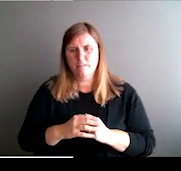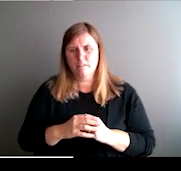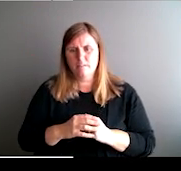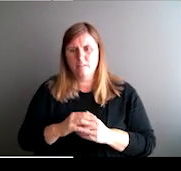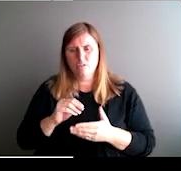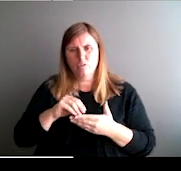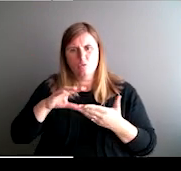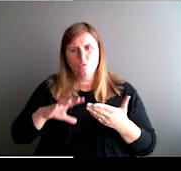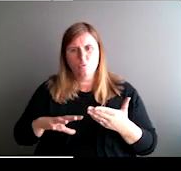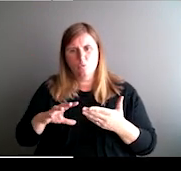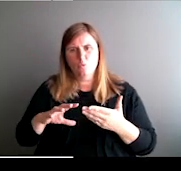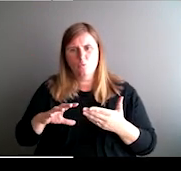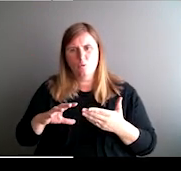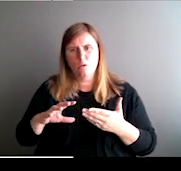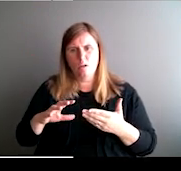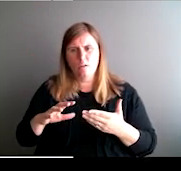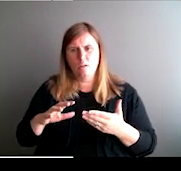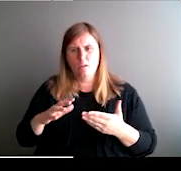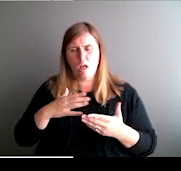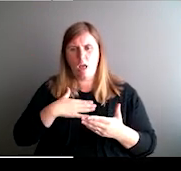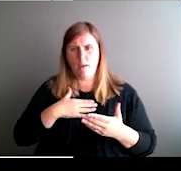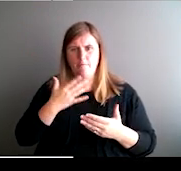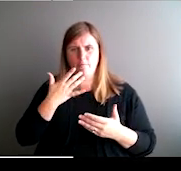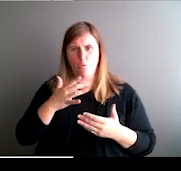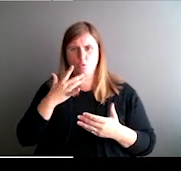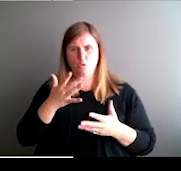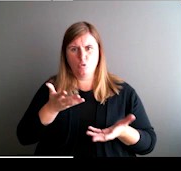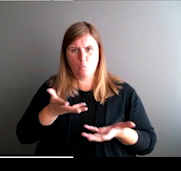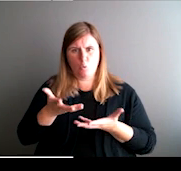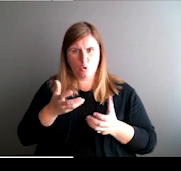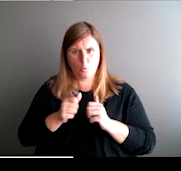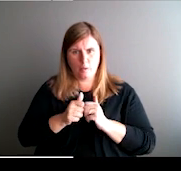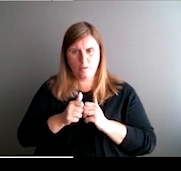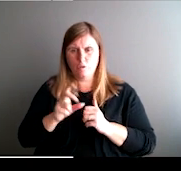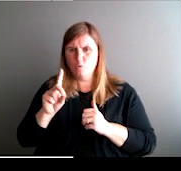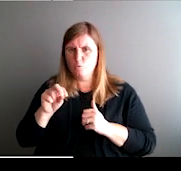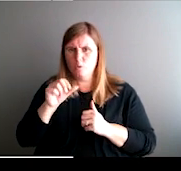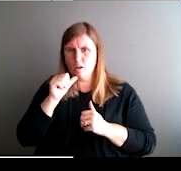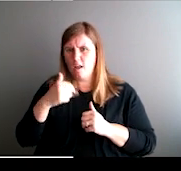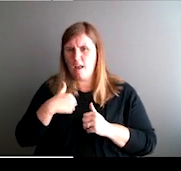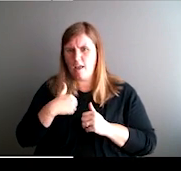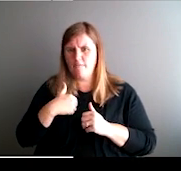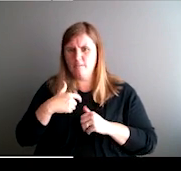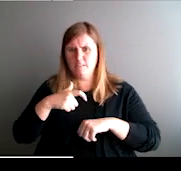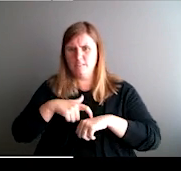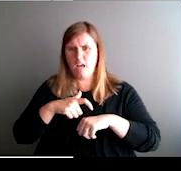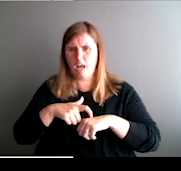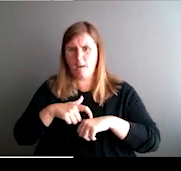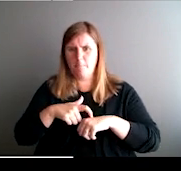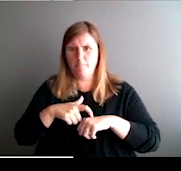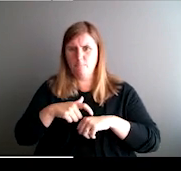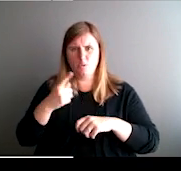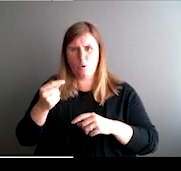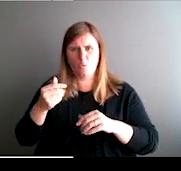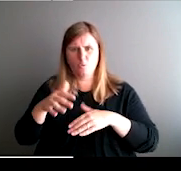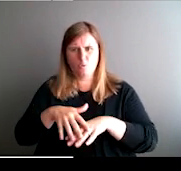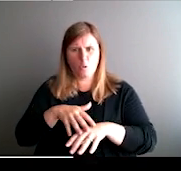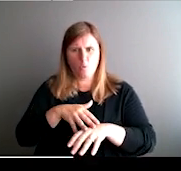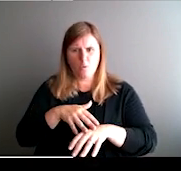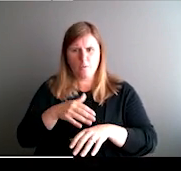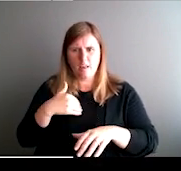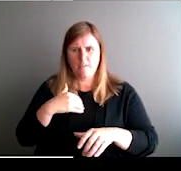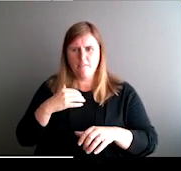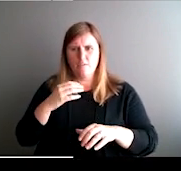The students I am fortunate enough to work with don't have time to go slower. They have